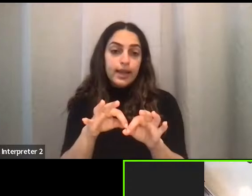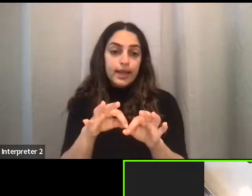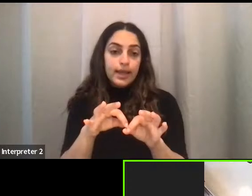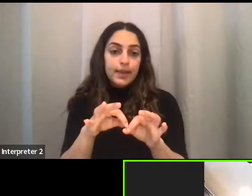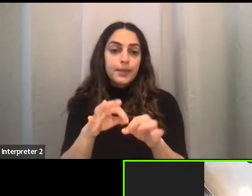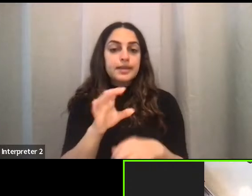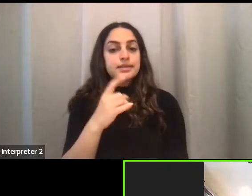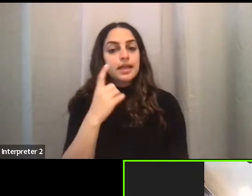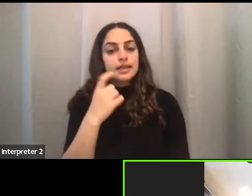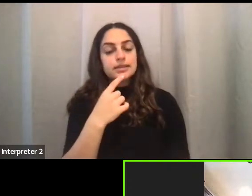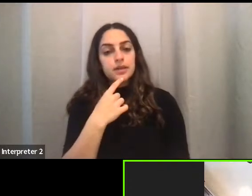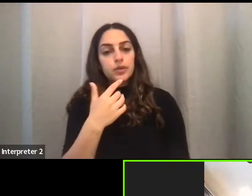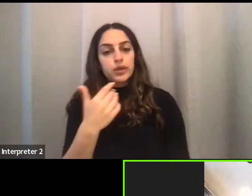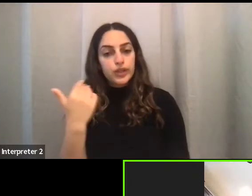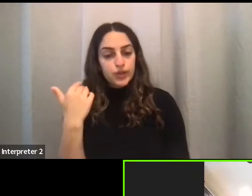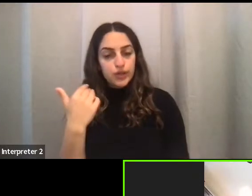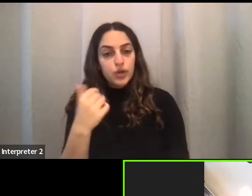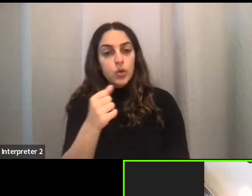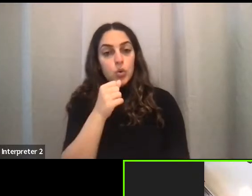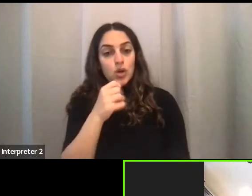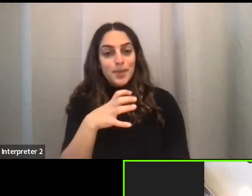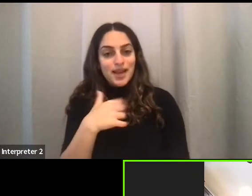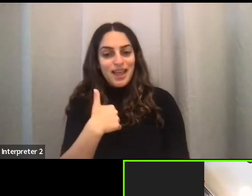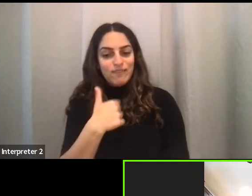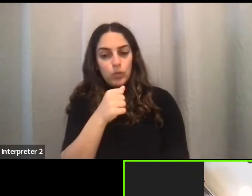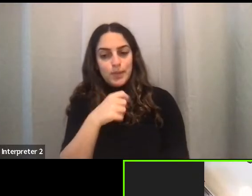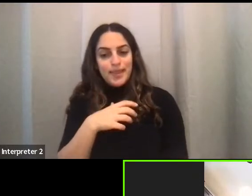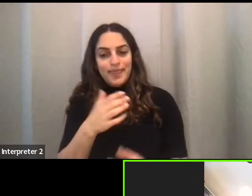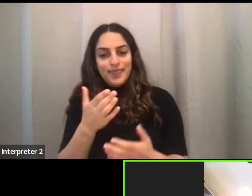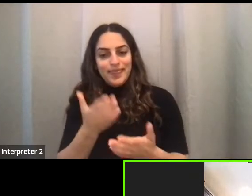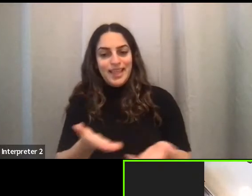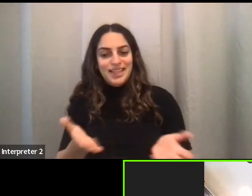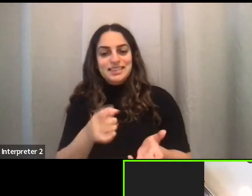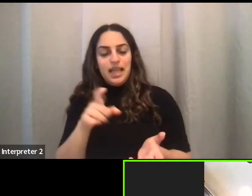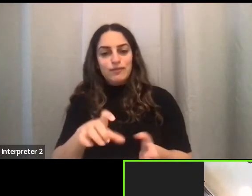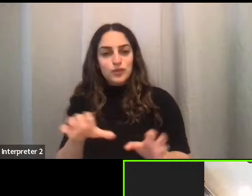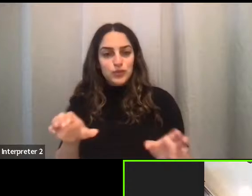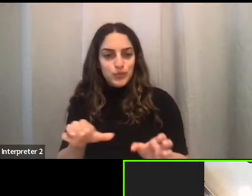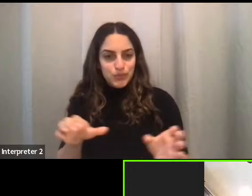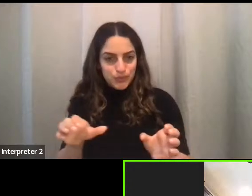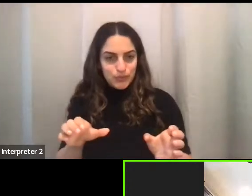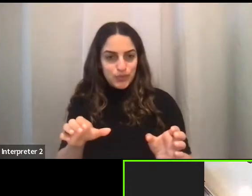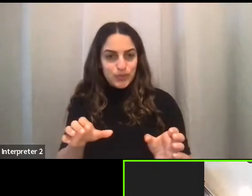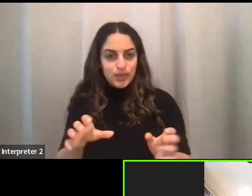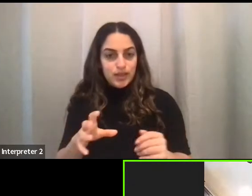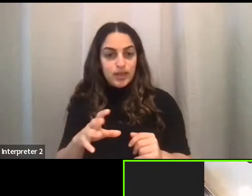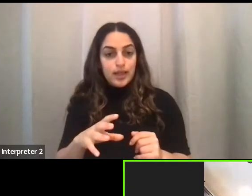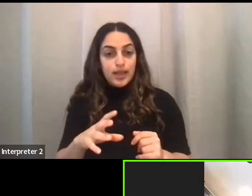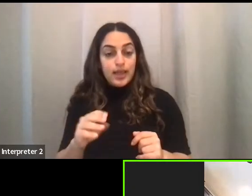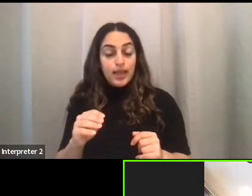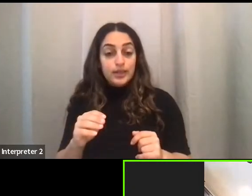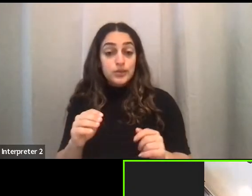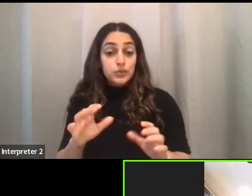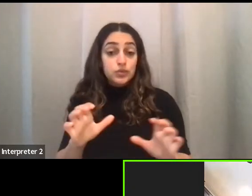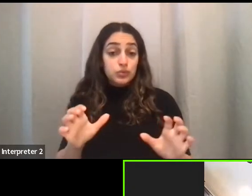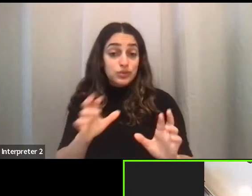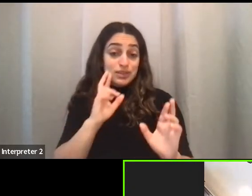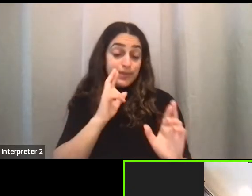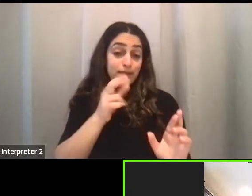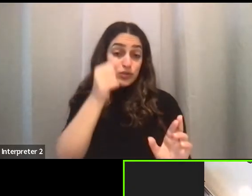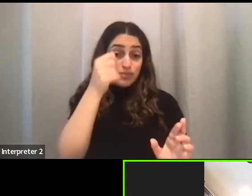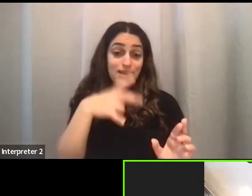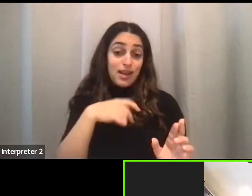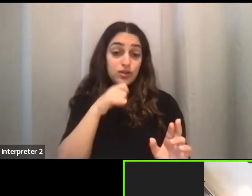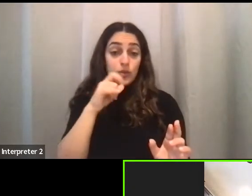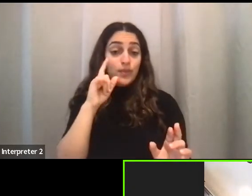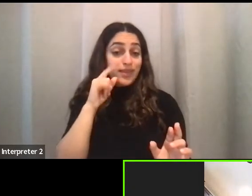i stated earlier women have women things that they need to do and and due to respect to men i don't think they want to go in